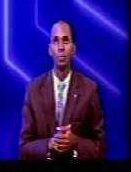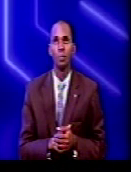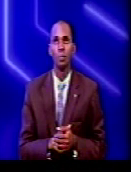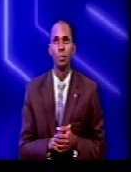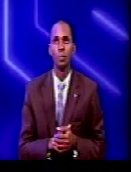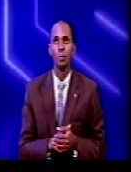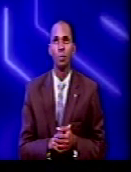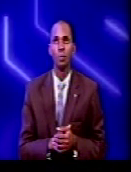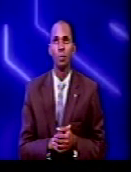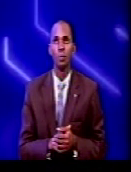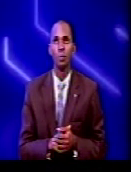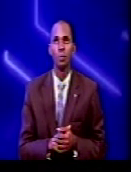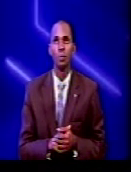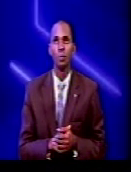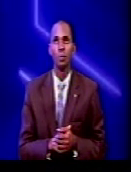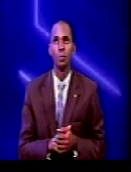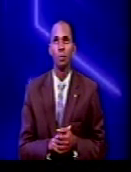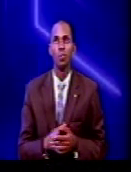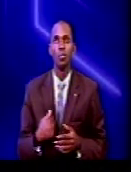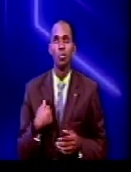Amen.